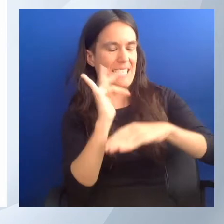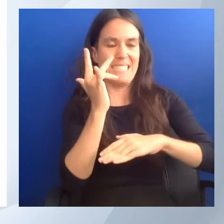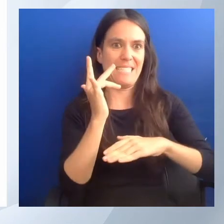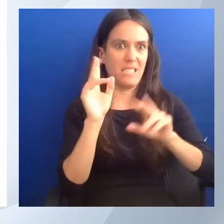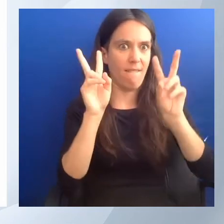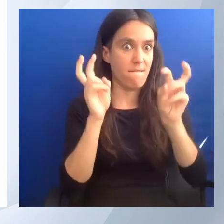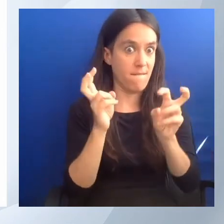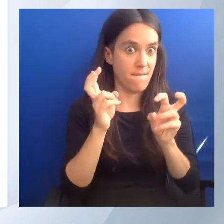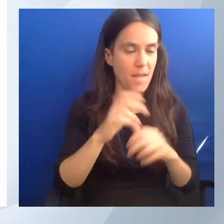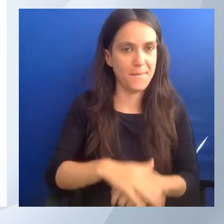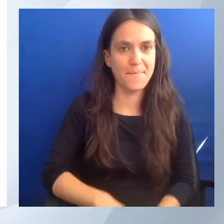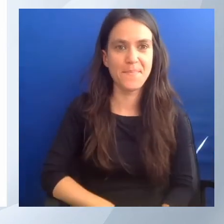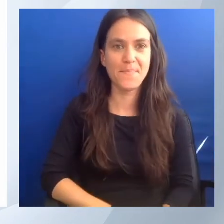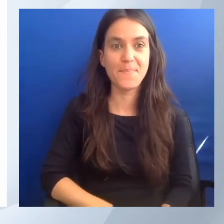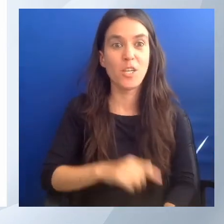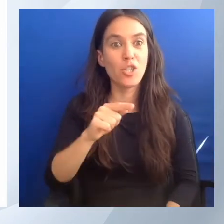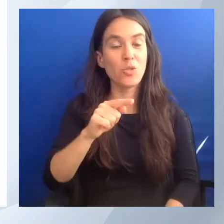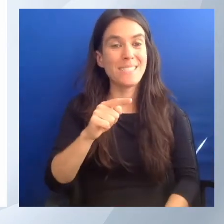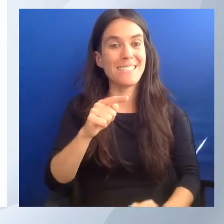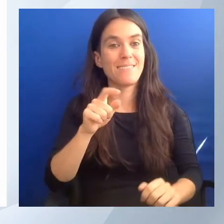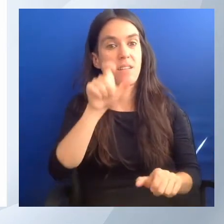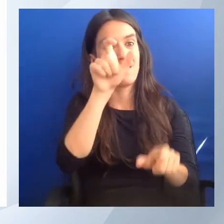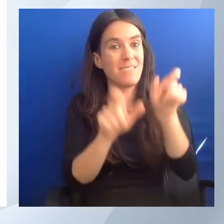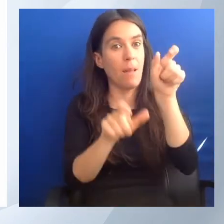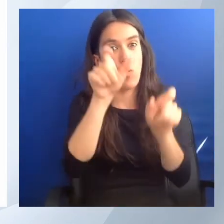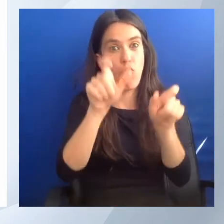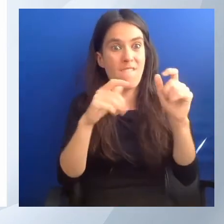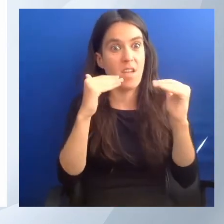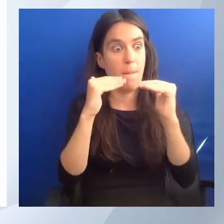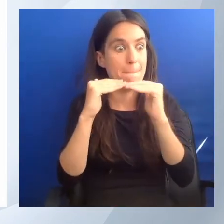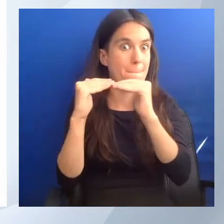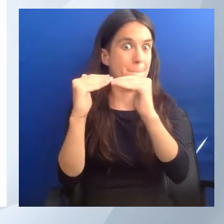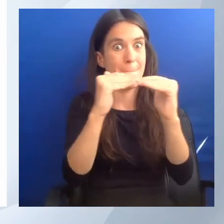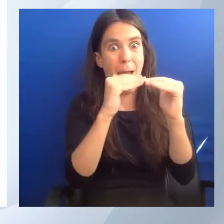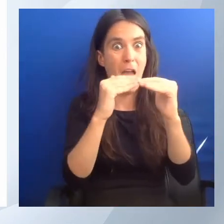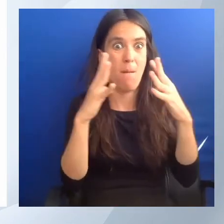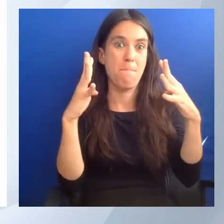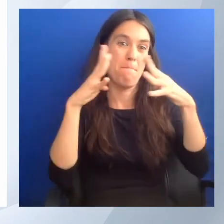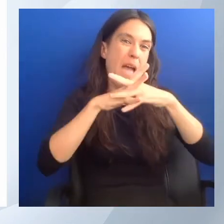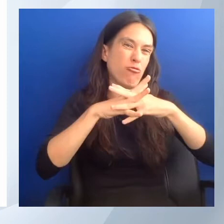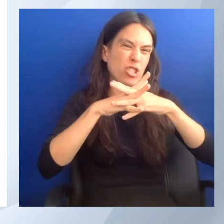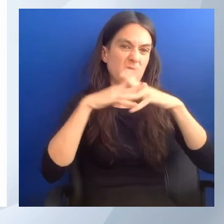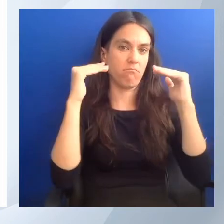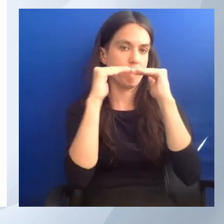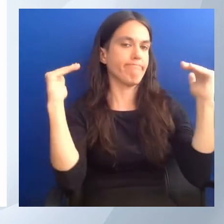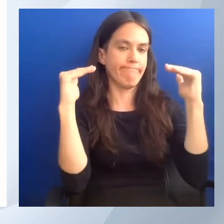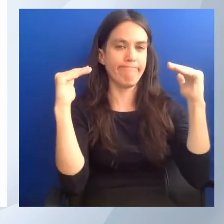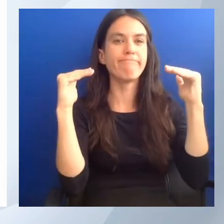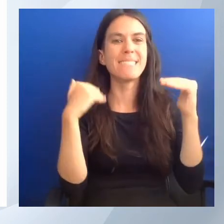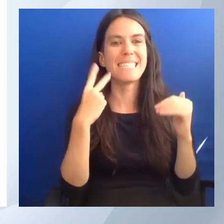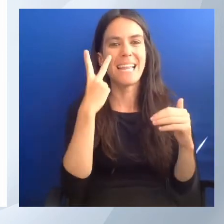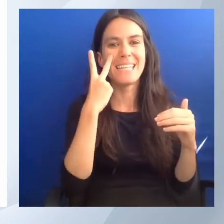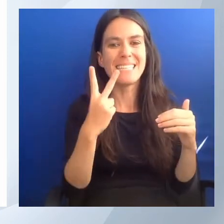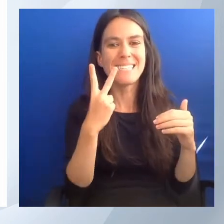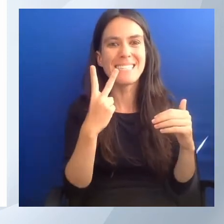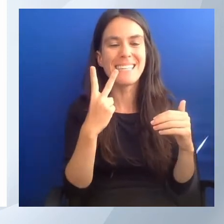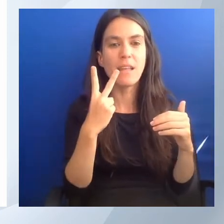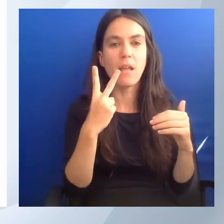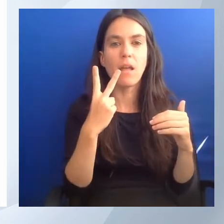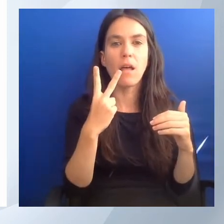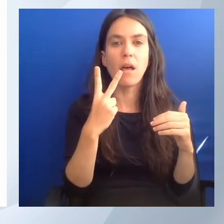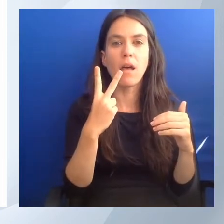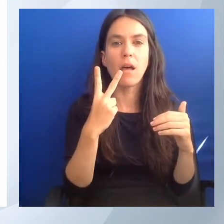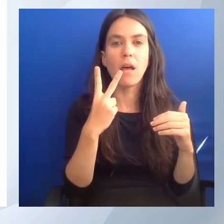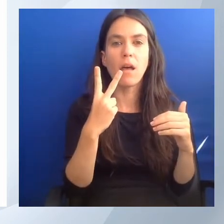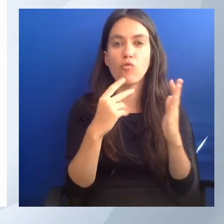So this demographic parity actually allows you to remove the effect